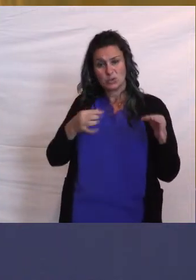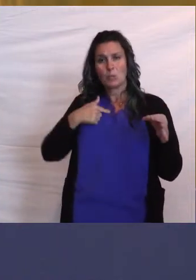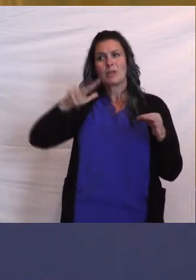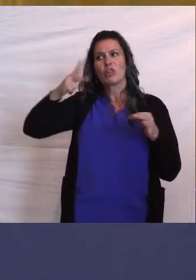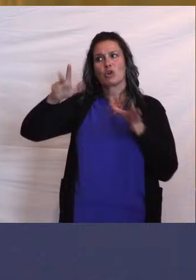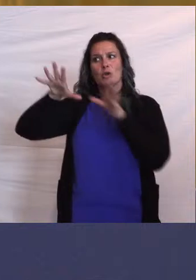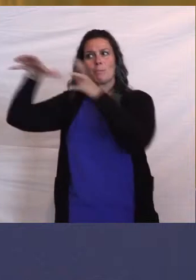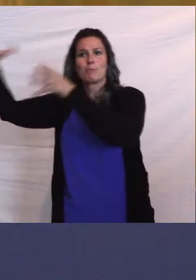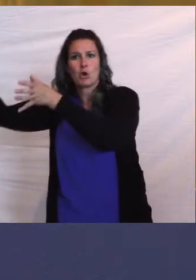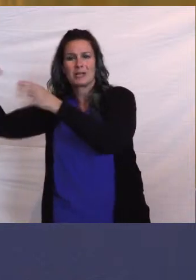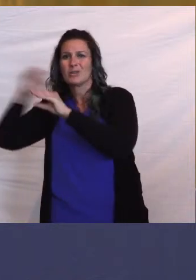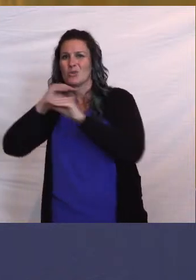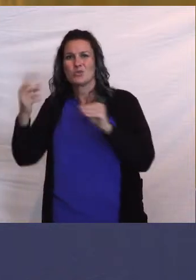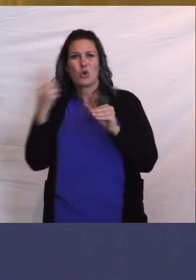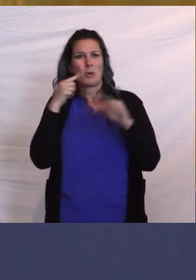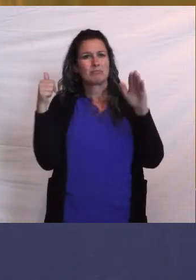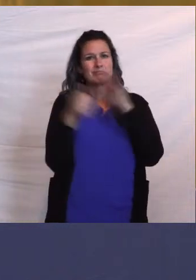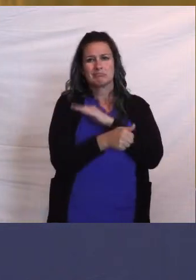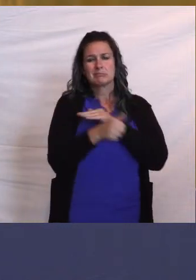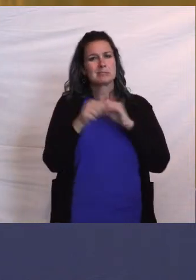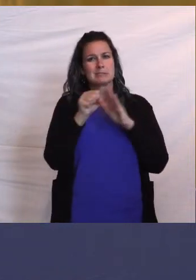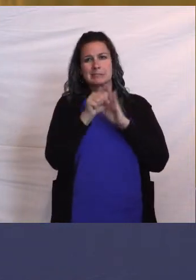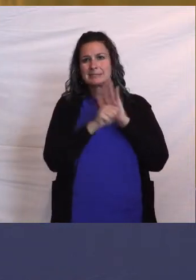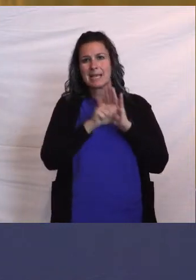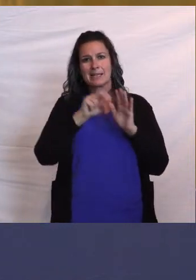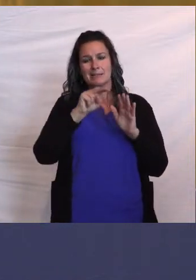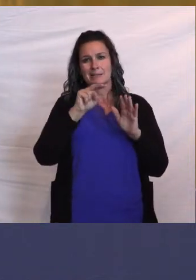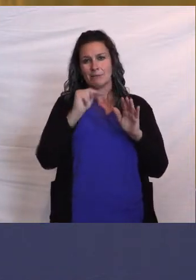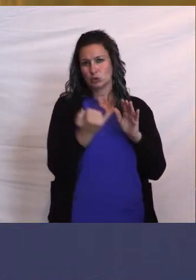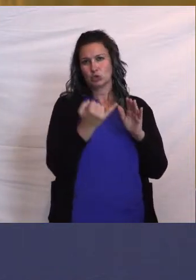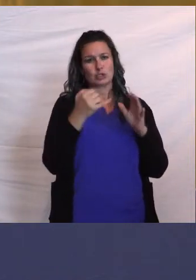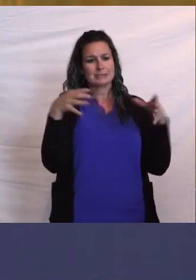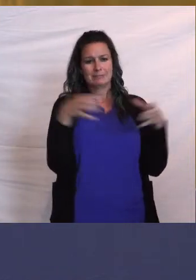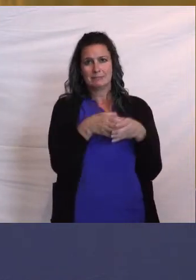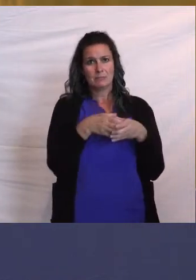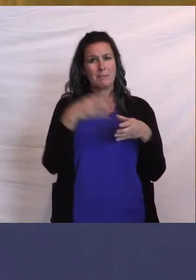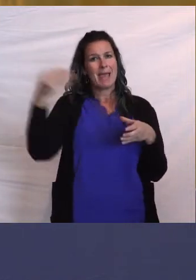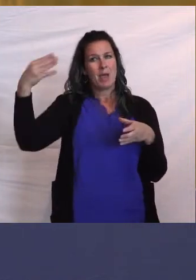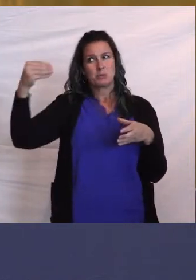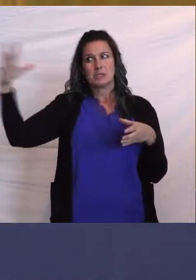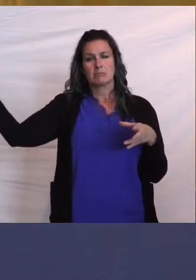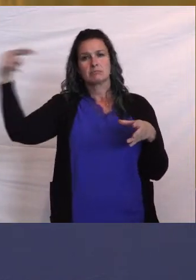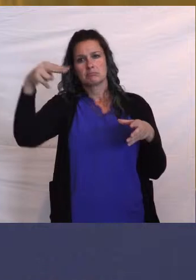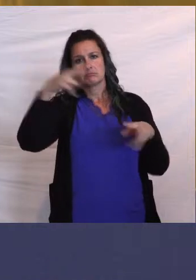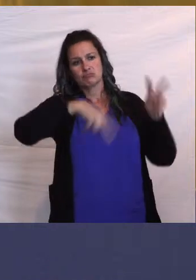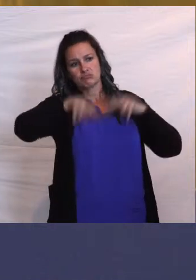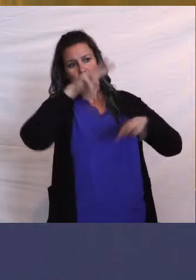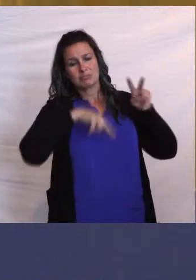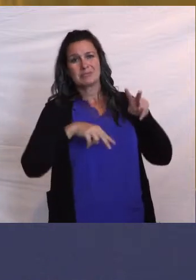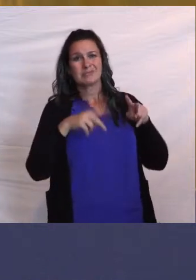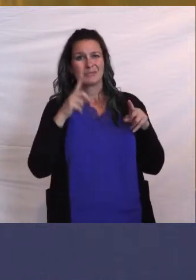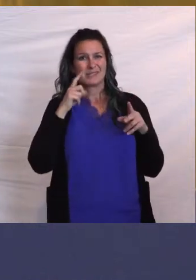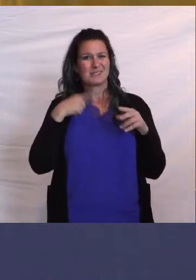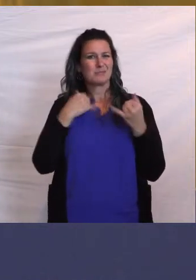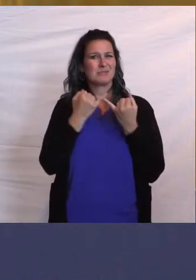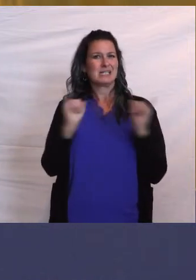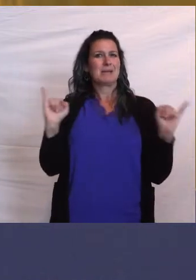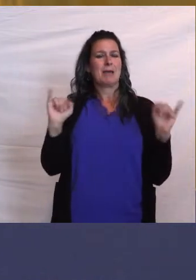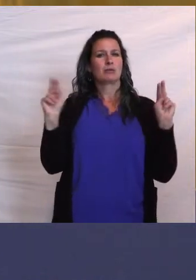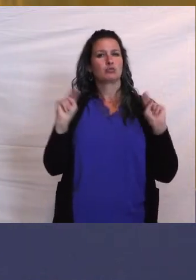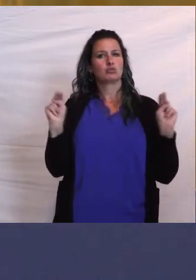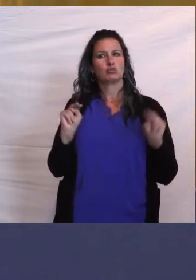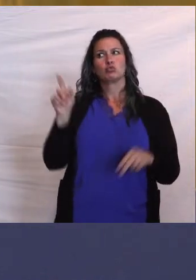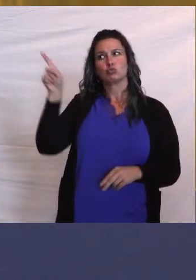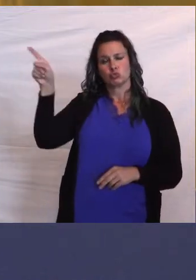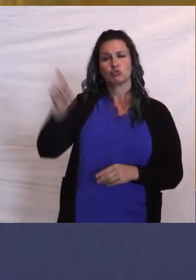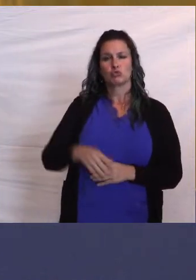It wouldn't be anybody associated with our team. I think that gives folks the best sense that somebody was calling